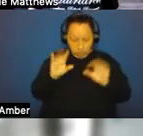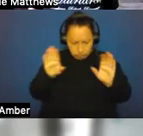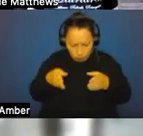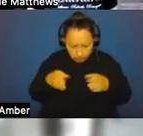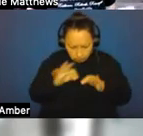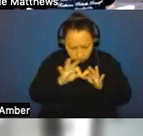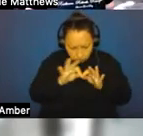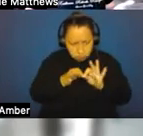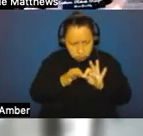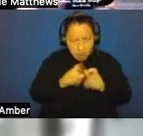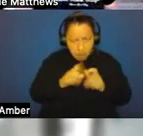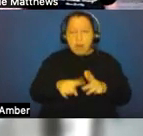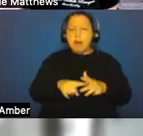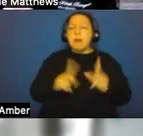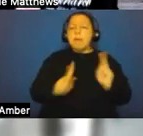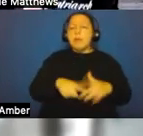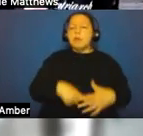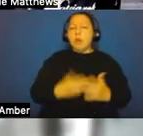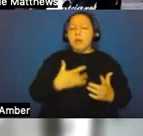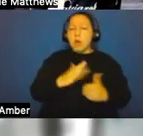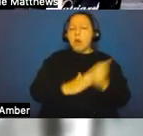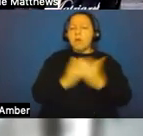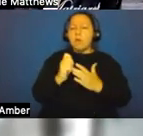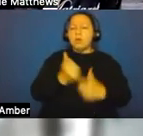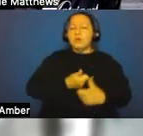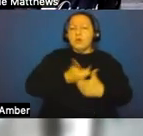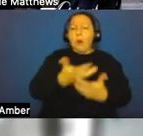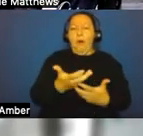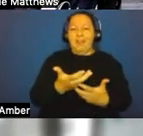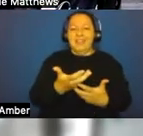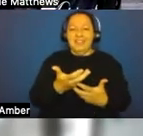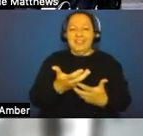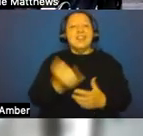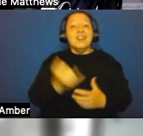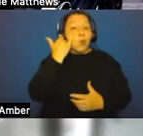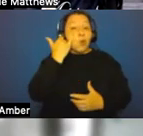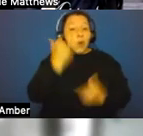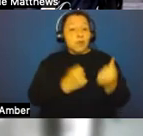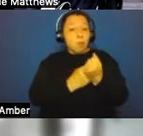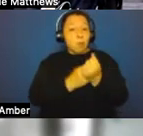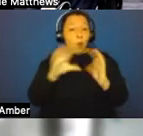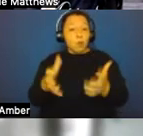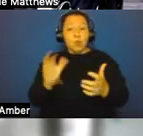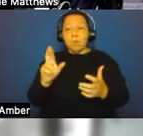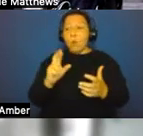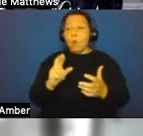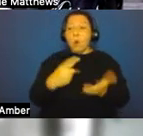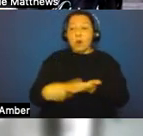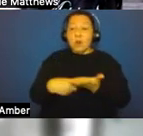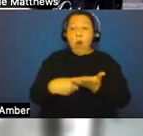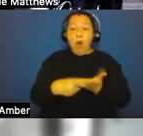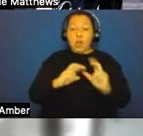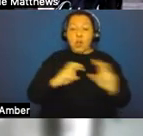talking. And so, if support groups or talking circles are not working well, maybe